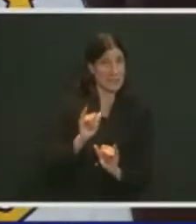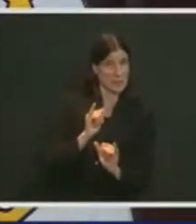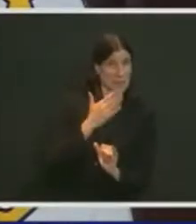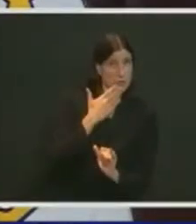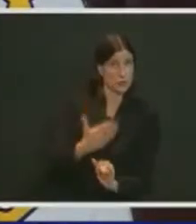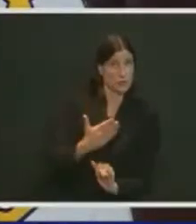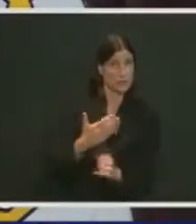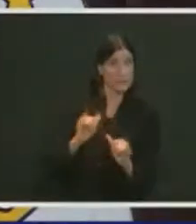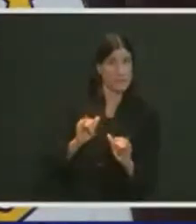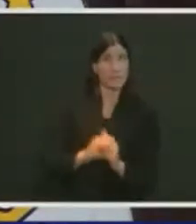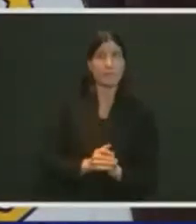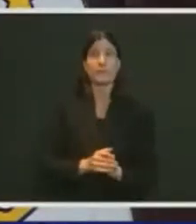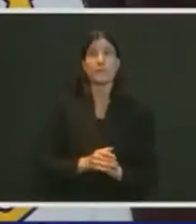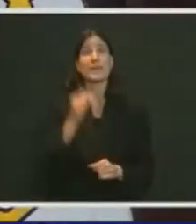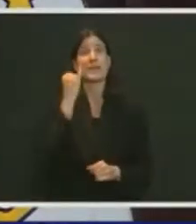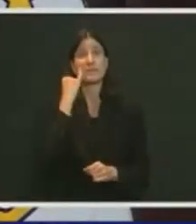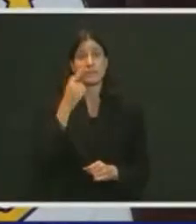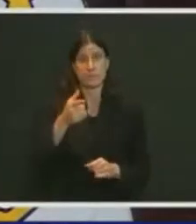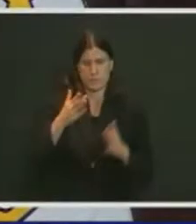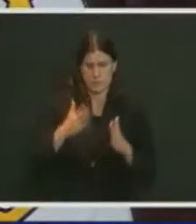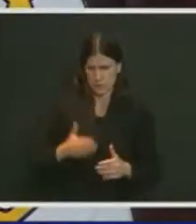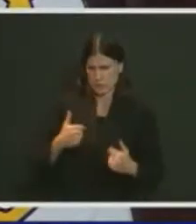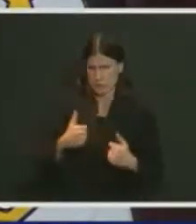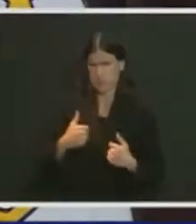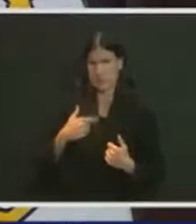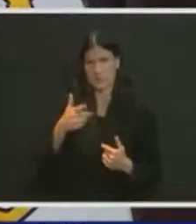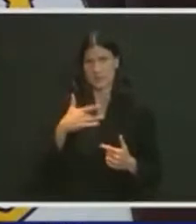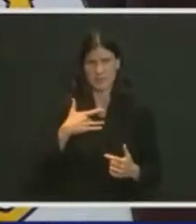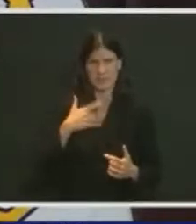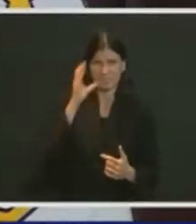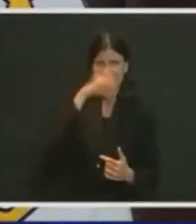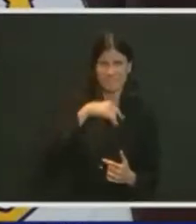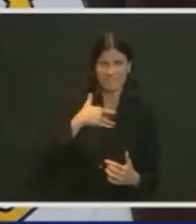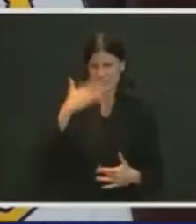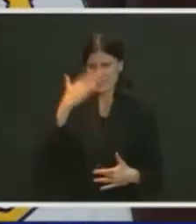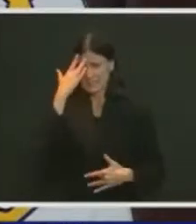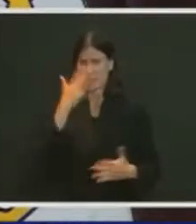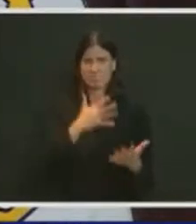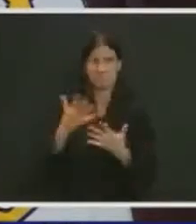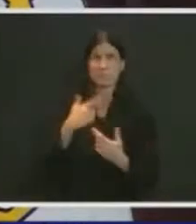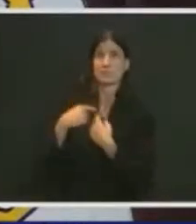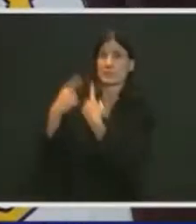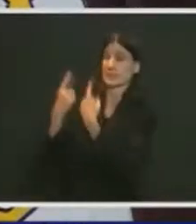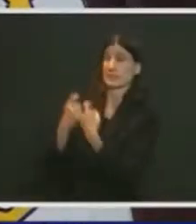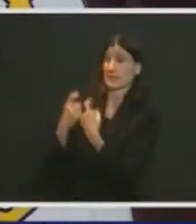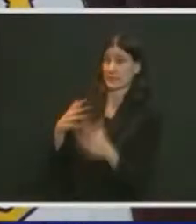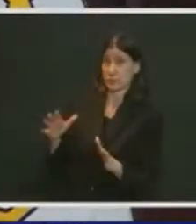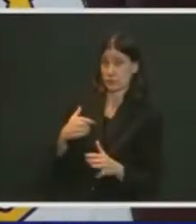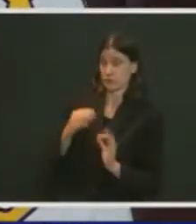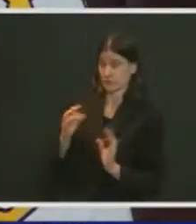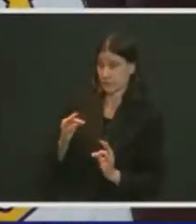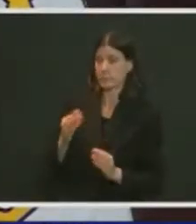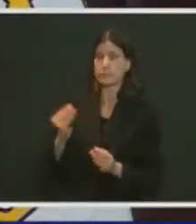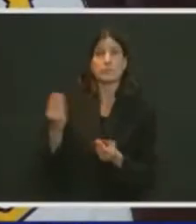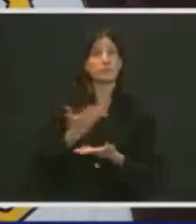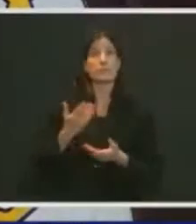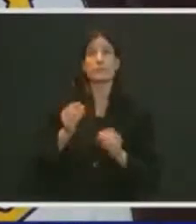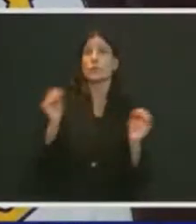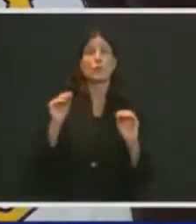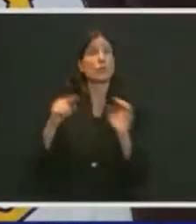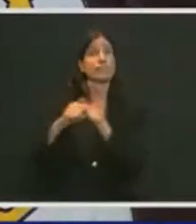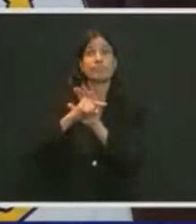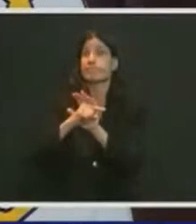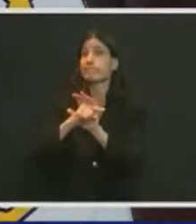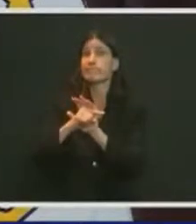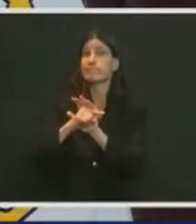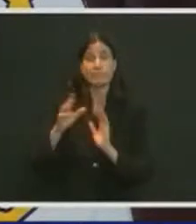have symptoms, still continue to isolate, still continue to make sure that you are staying